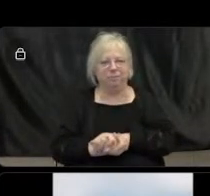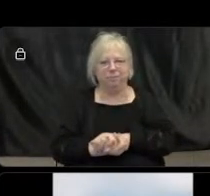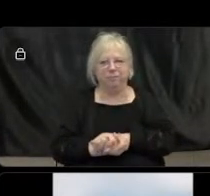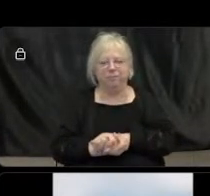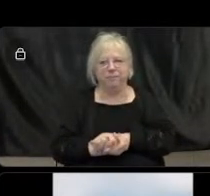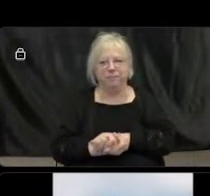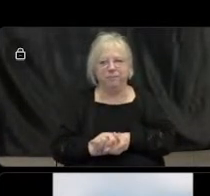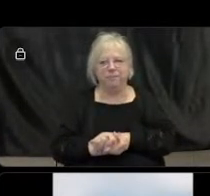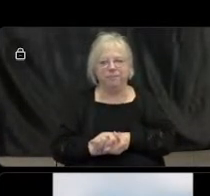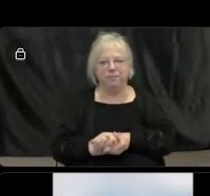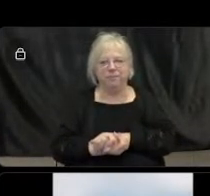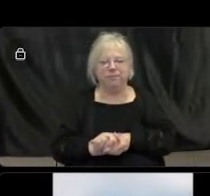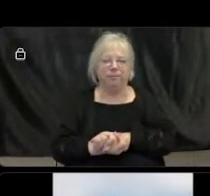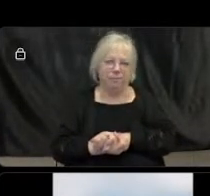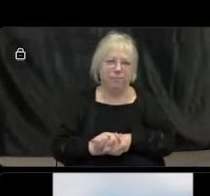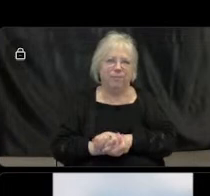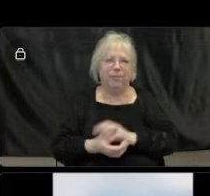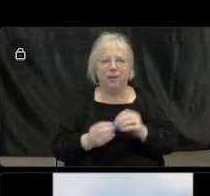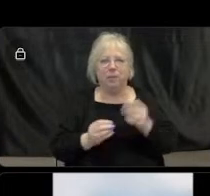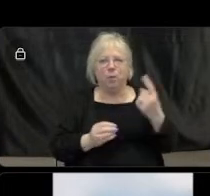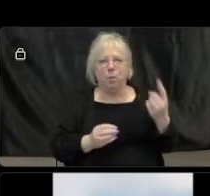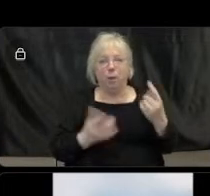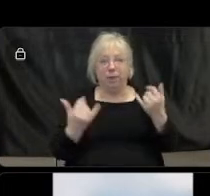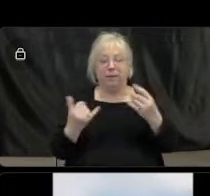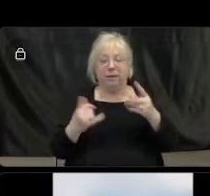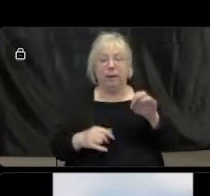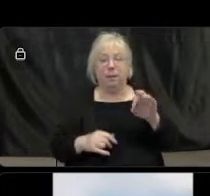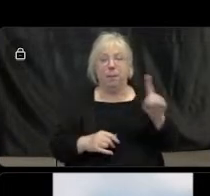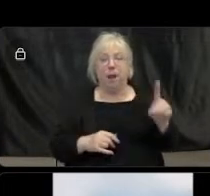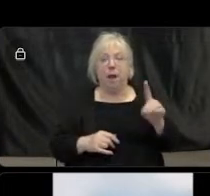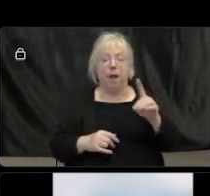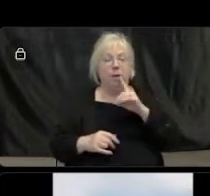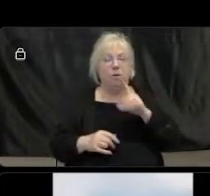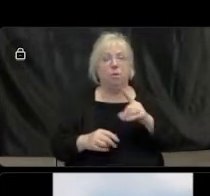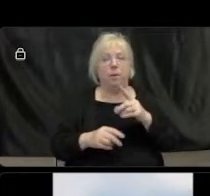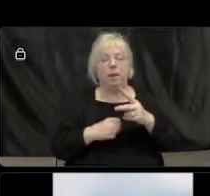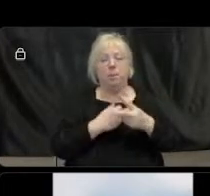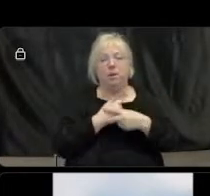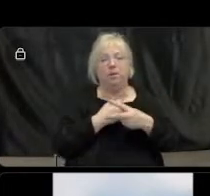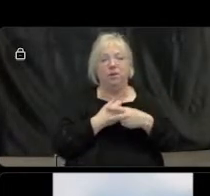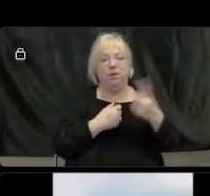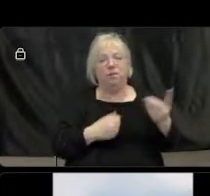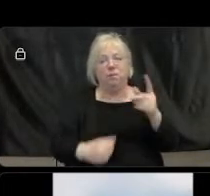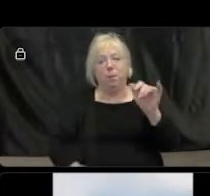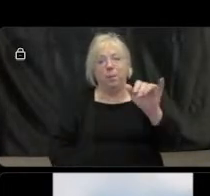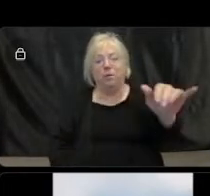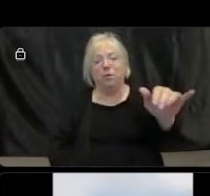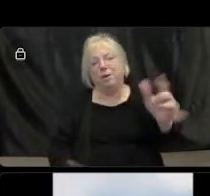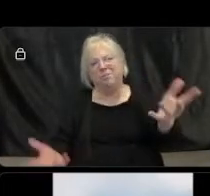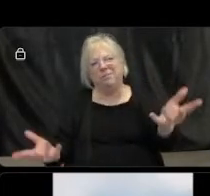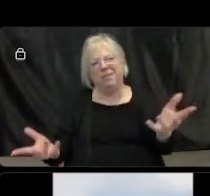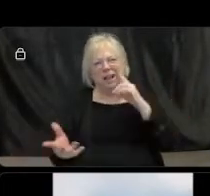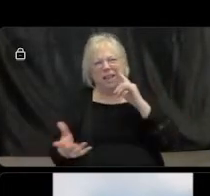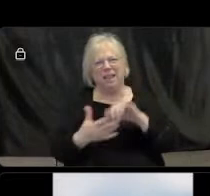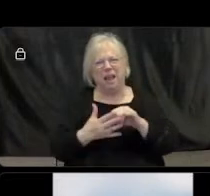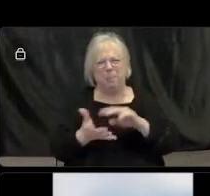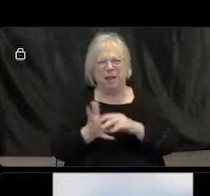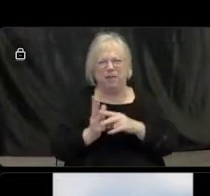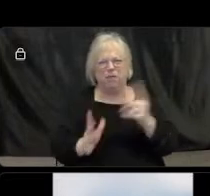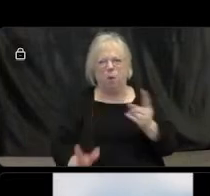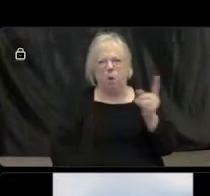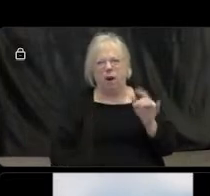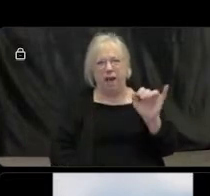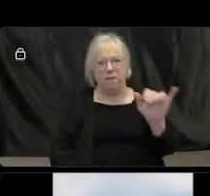the application. I mean, number one, existing pond to be preserved in perpetuity. That is, I think that's forever.